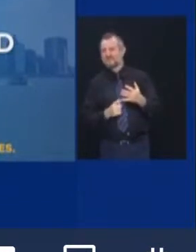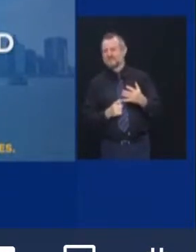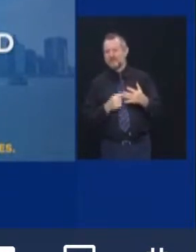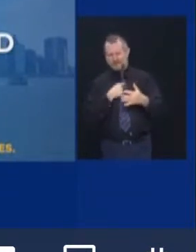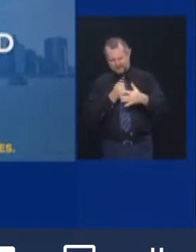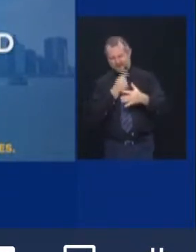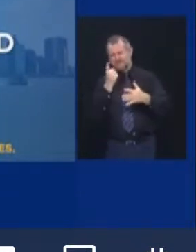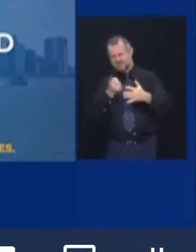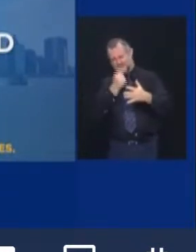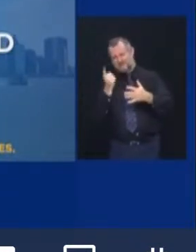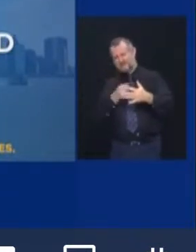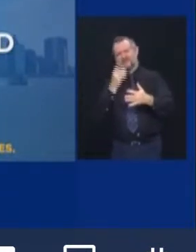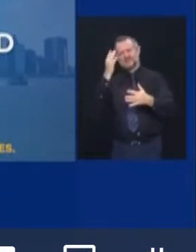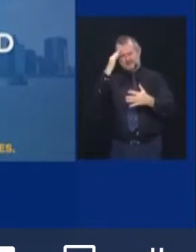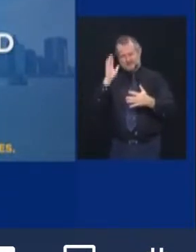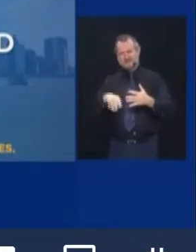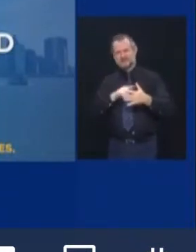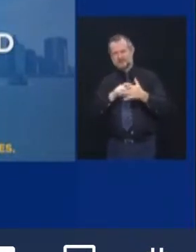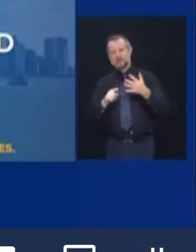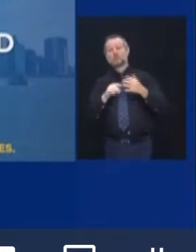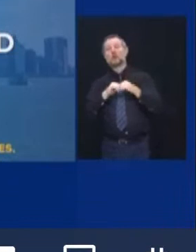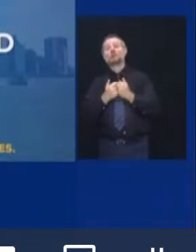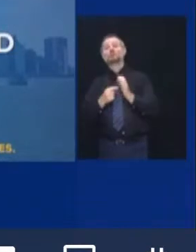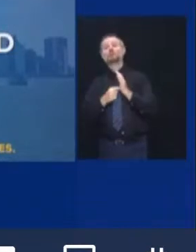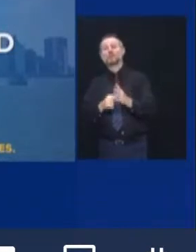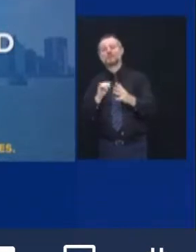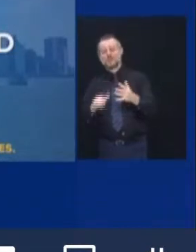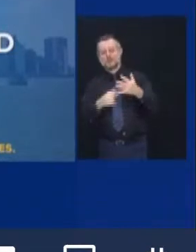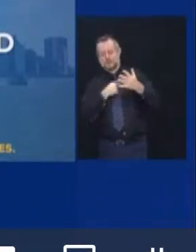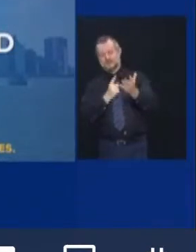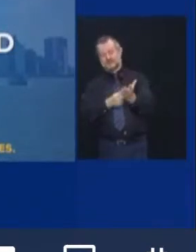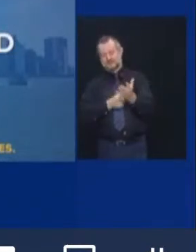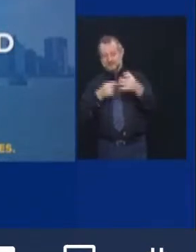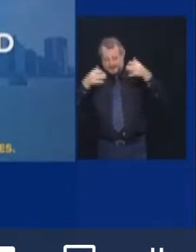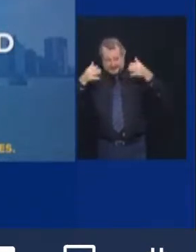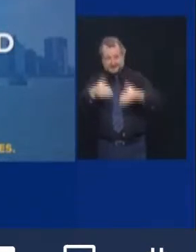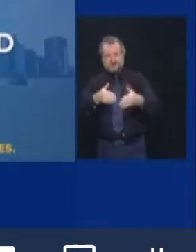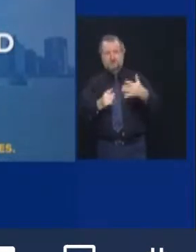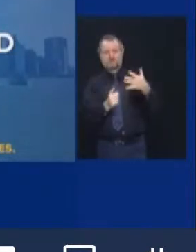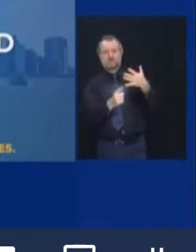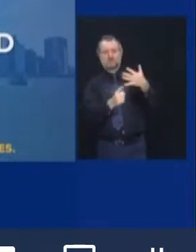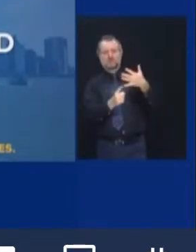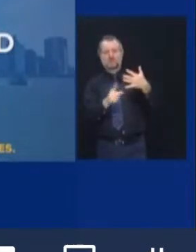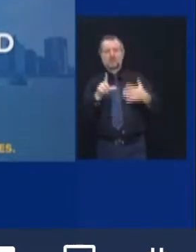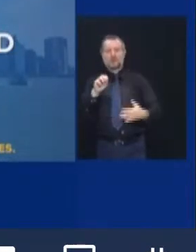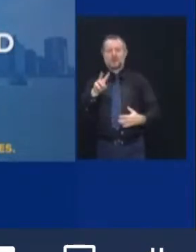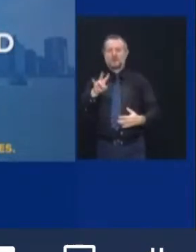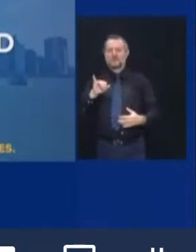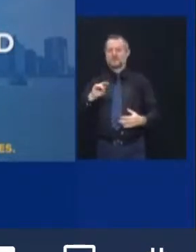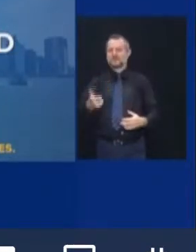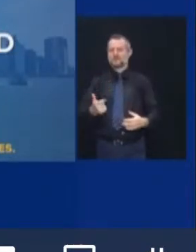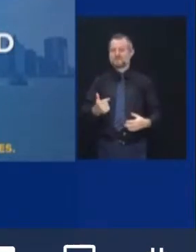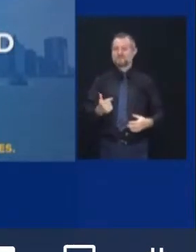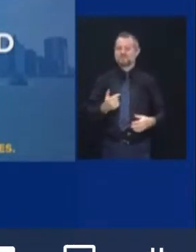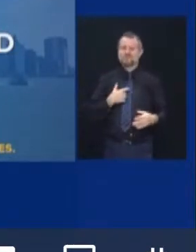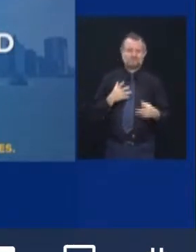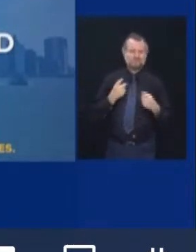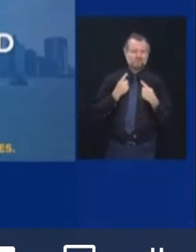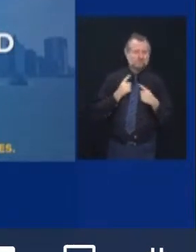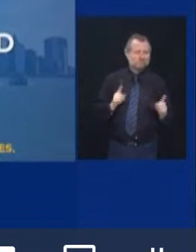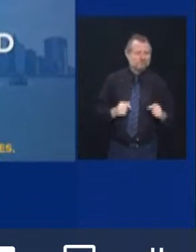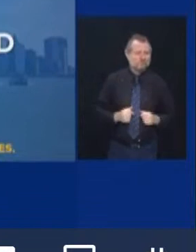is a way to make the last word a reality. And we have done it, and we are doing